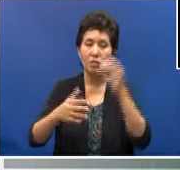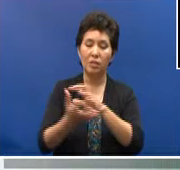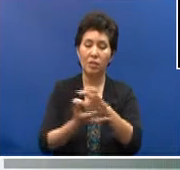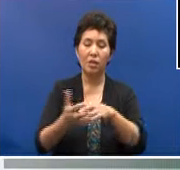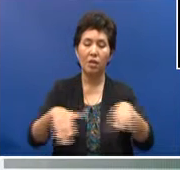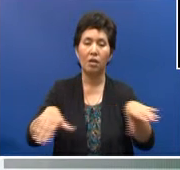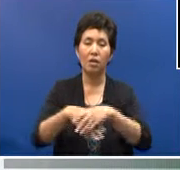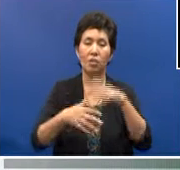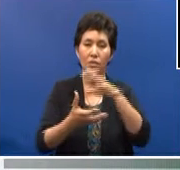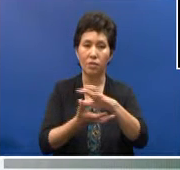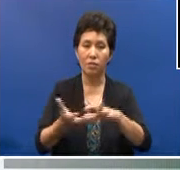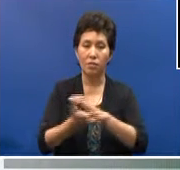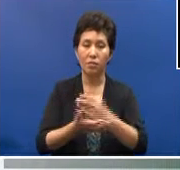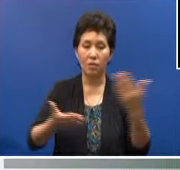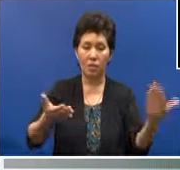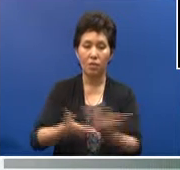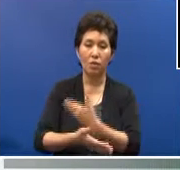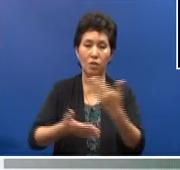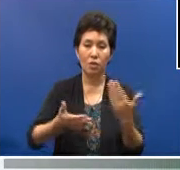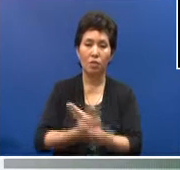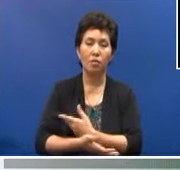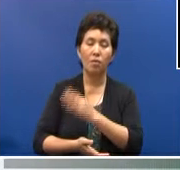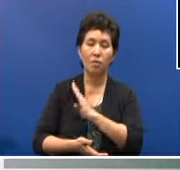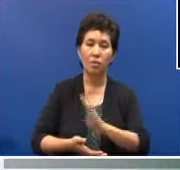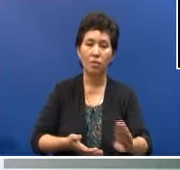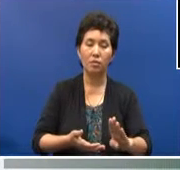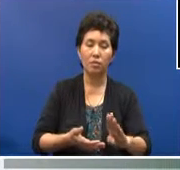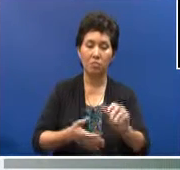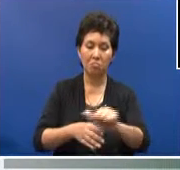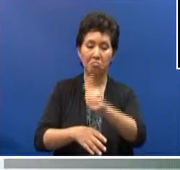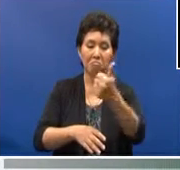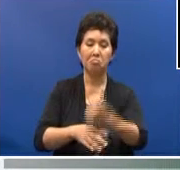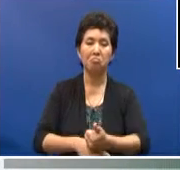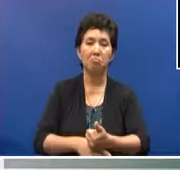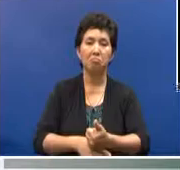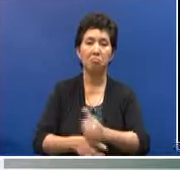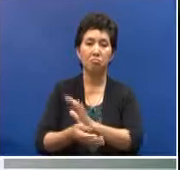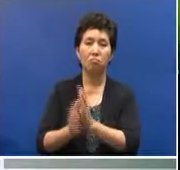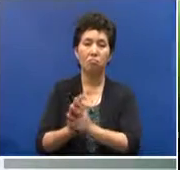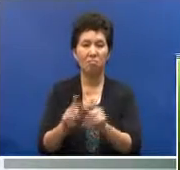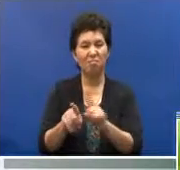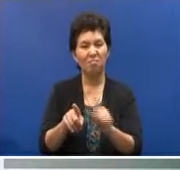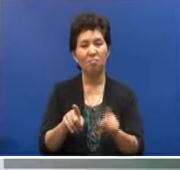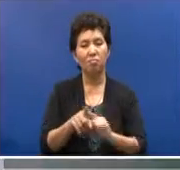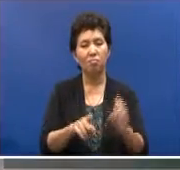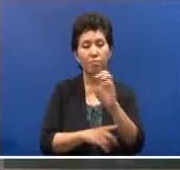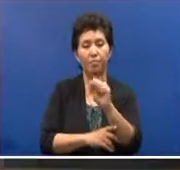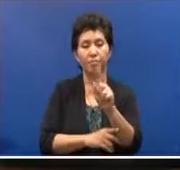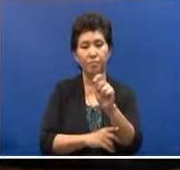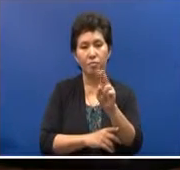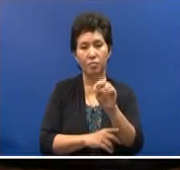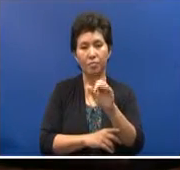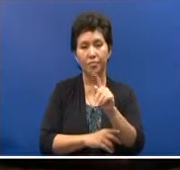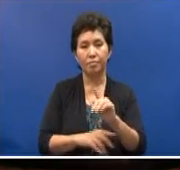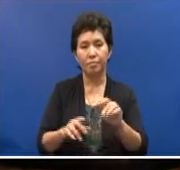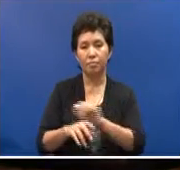a result, a new race is formed. Okay, and this may unify the various ethnic and also the